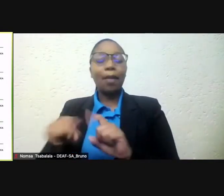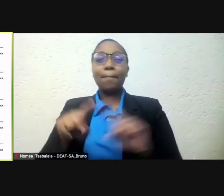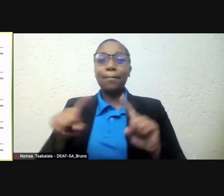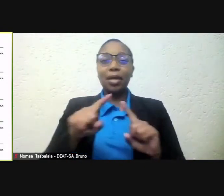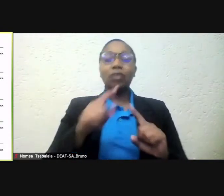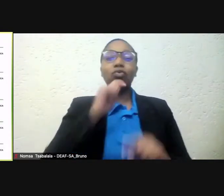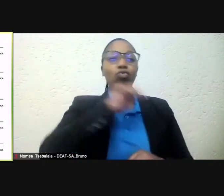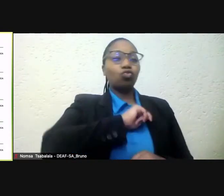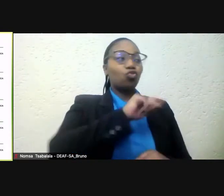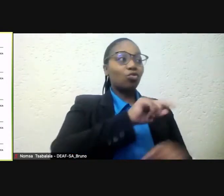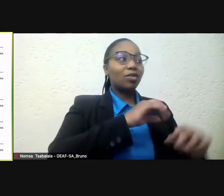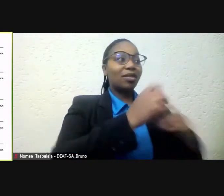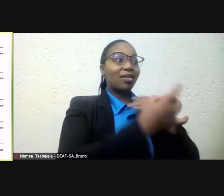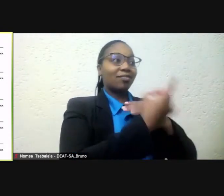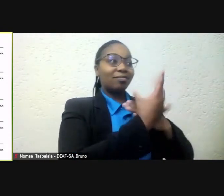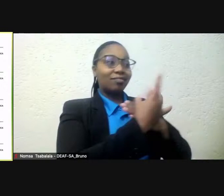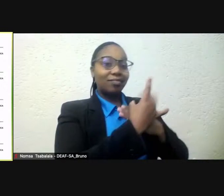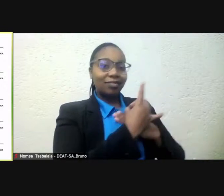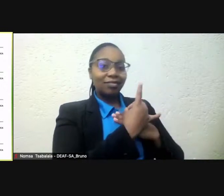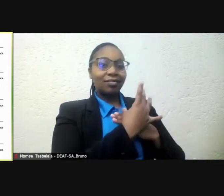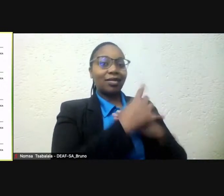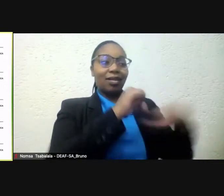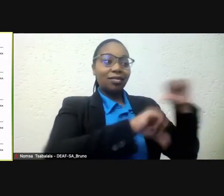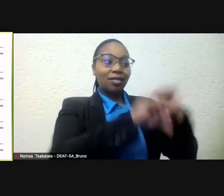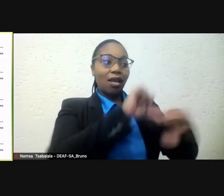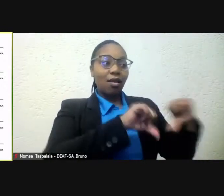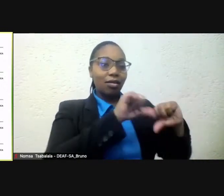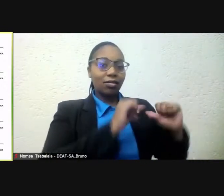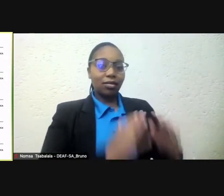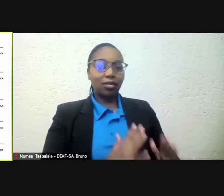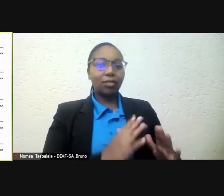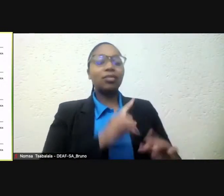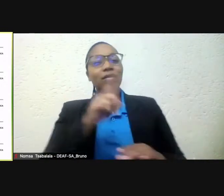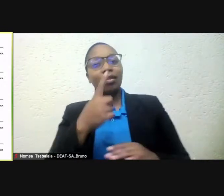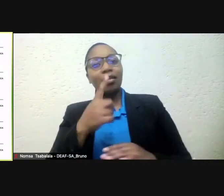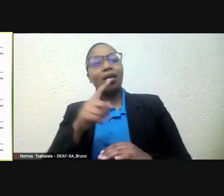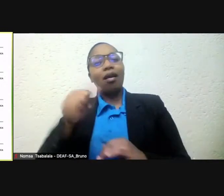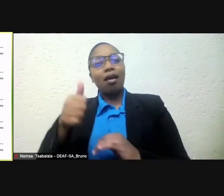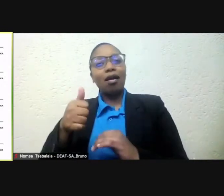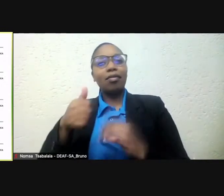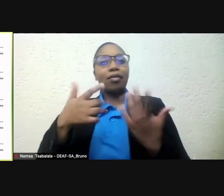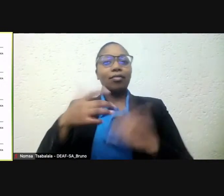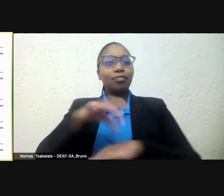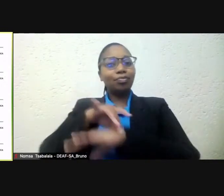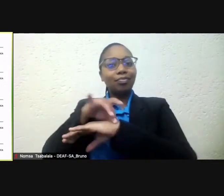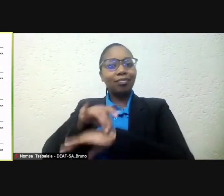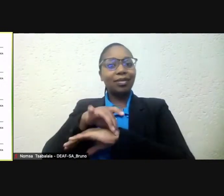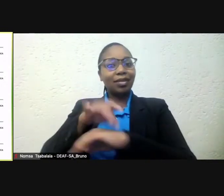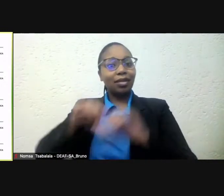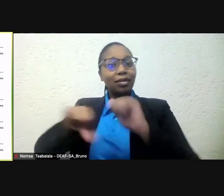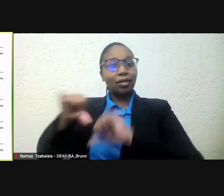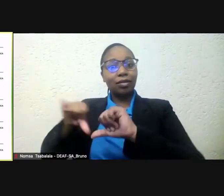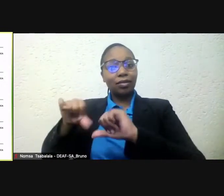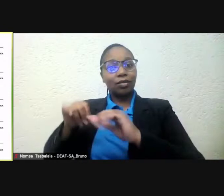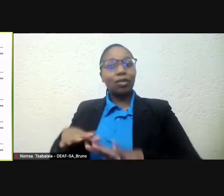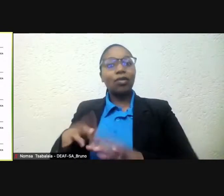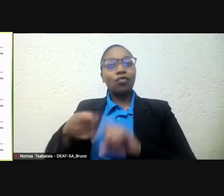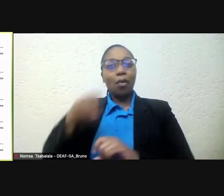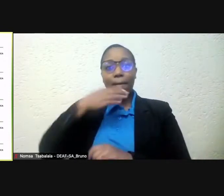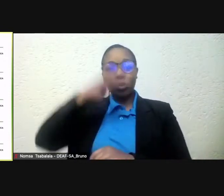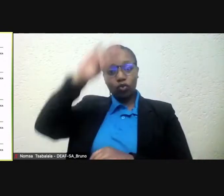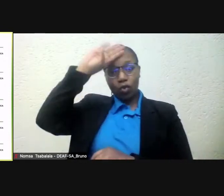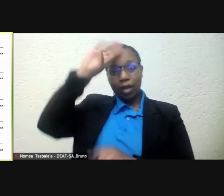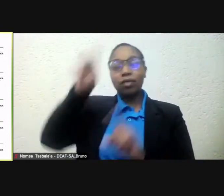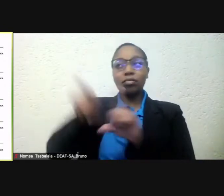and those also colleagues, medical scientists in Botswana, who we must also congratulate for this